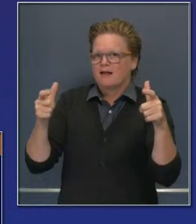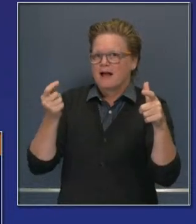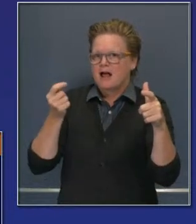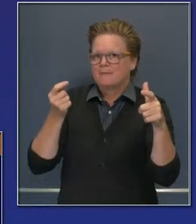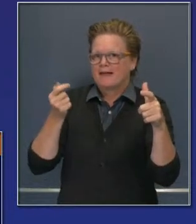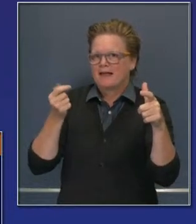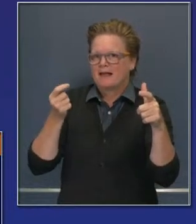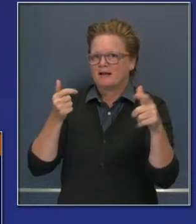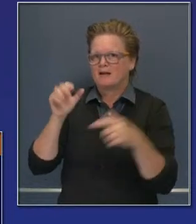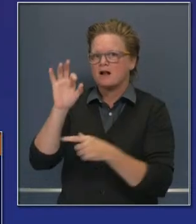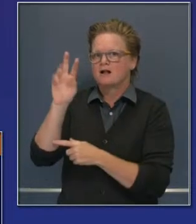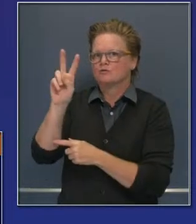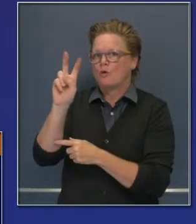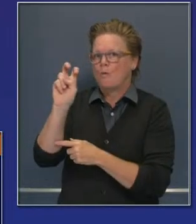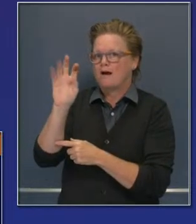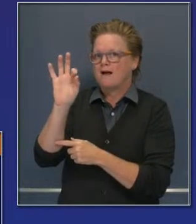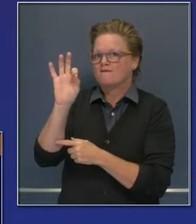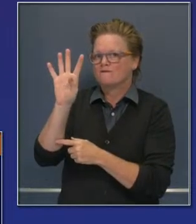273 to